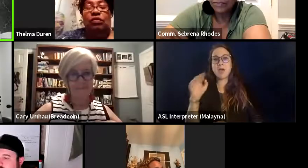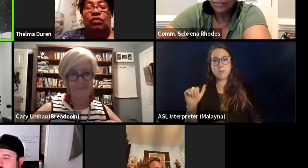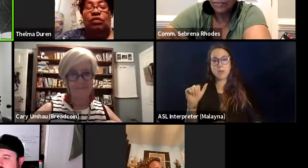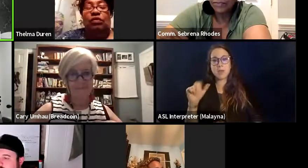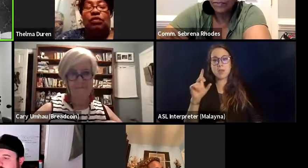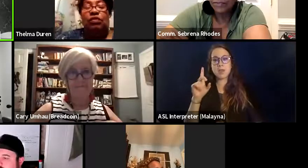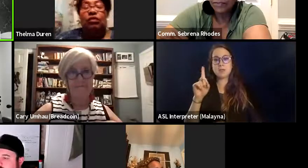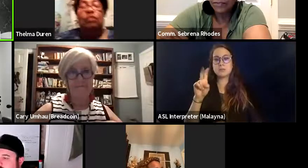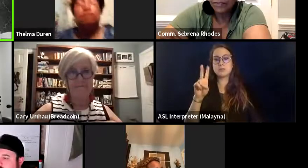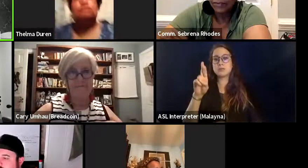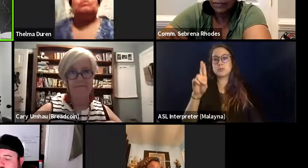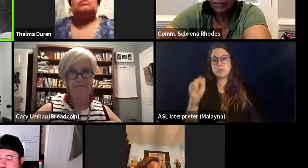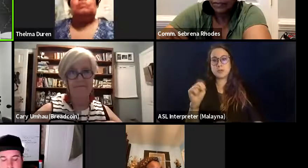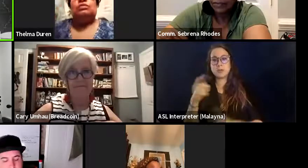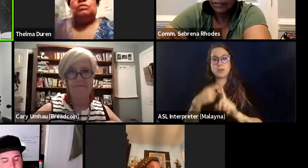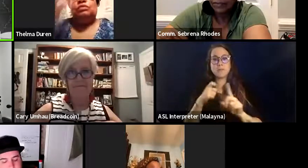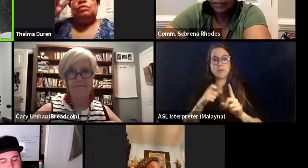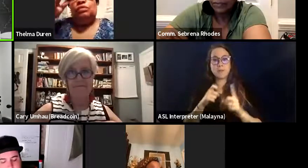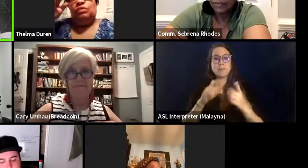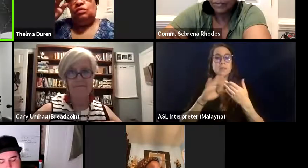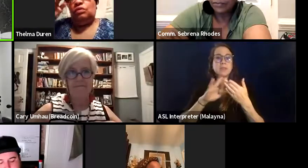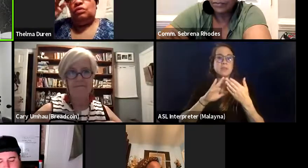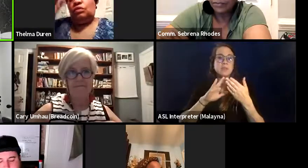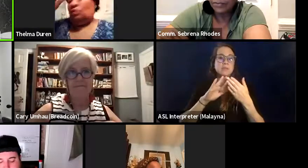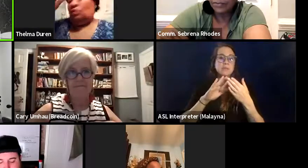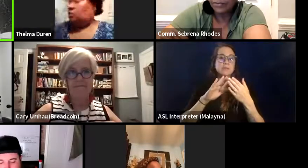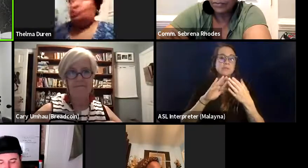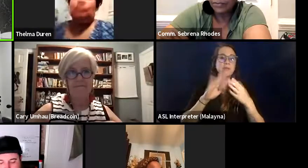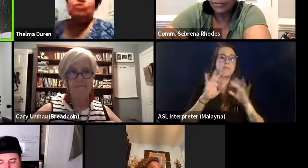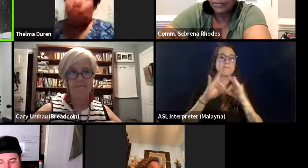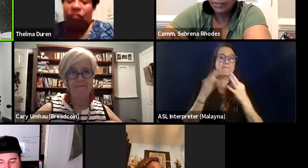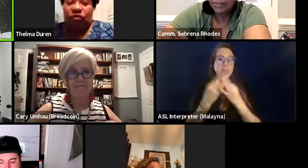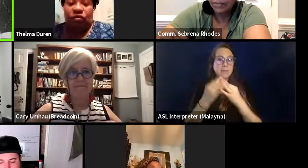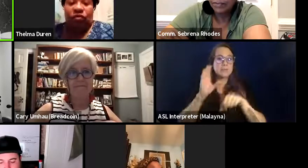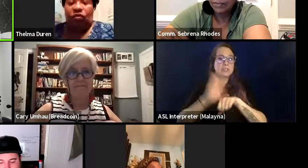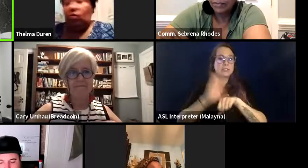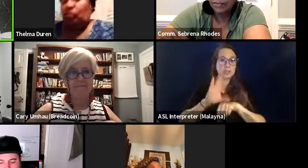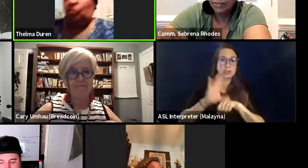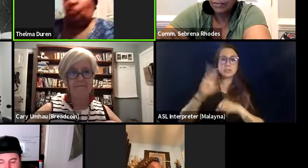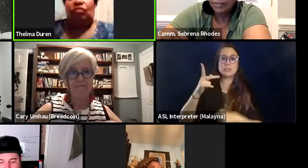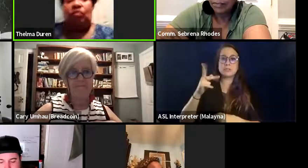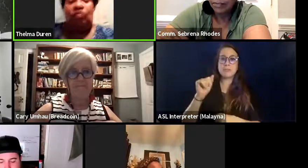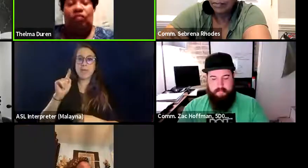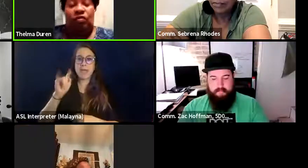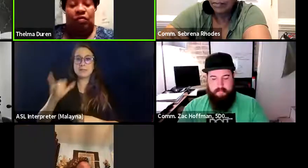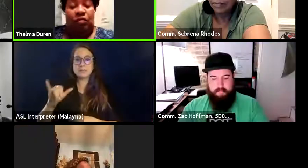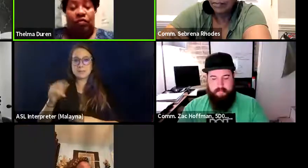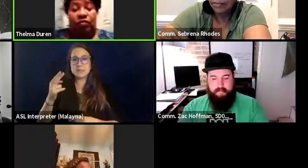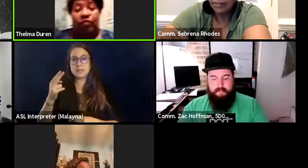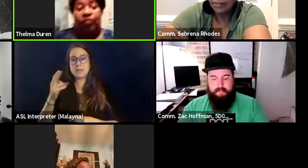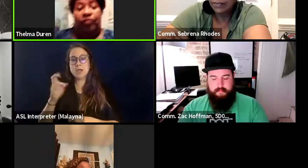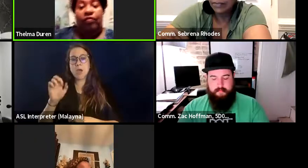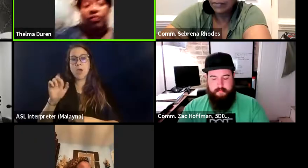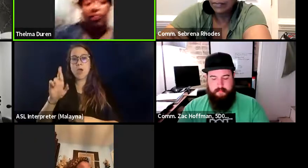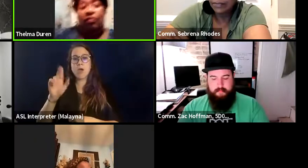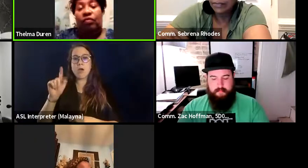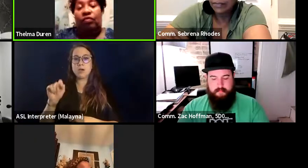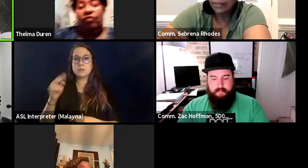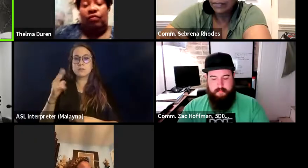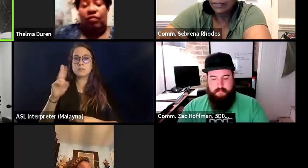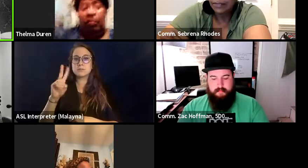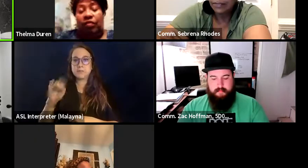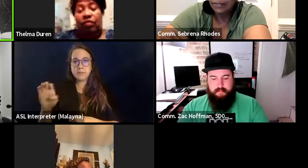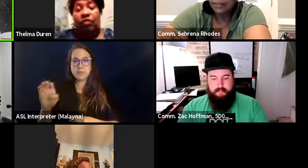Community Family Church and the Patsy Hartsfield Center to discuss a proposed grant